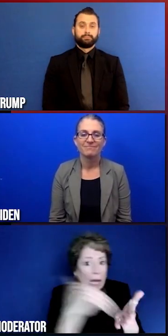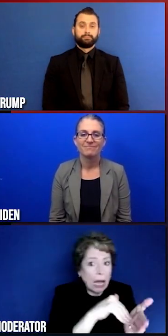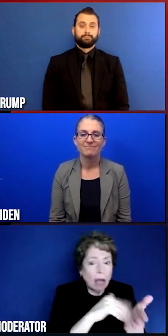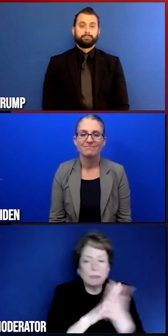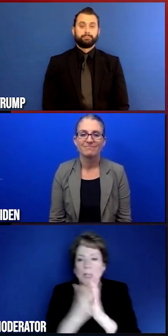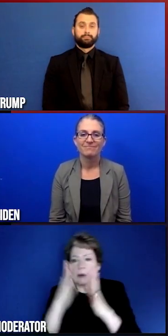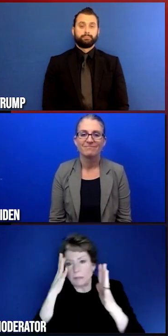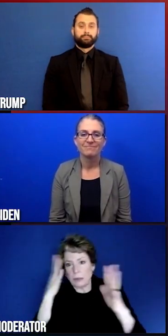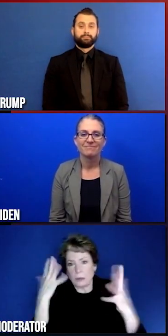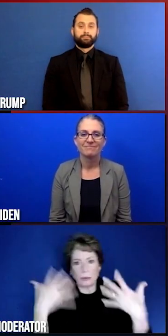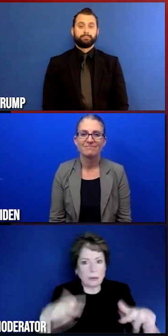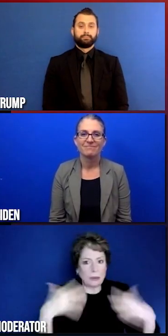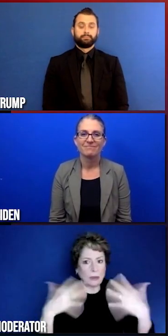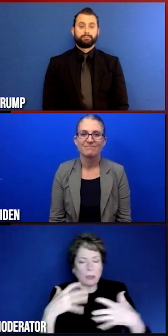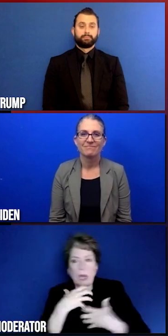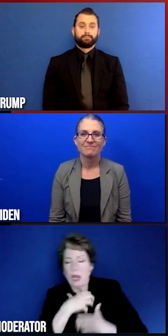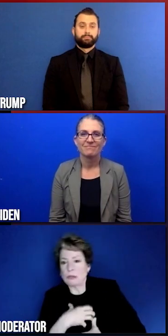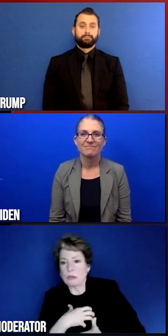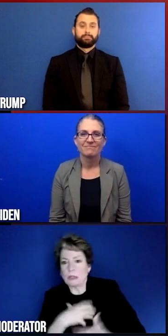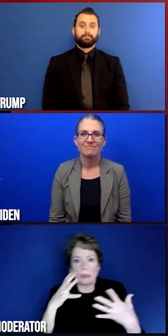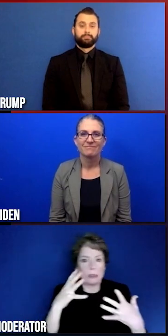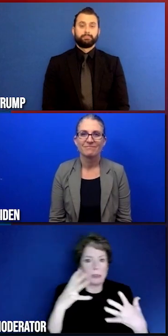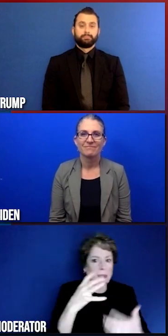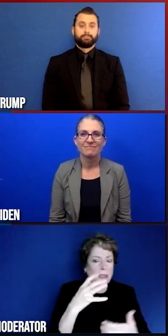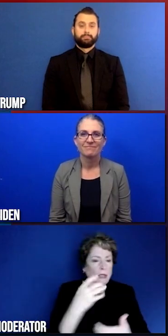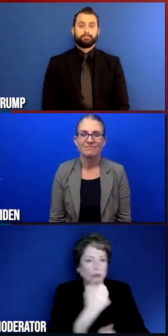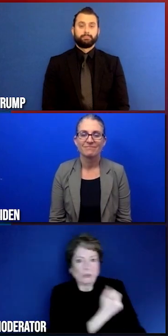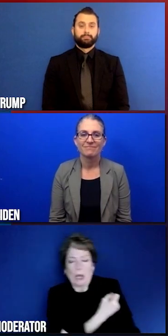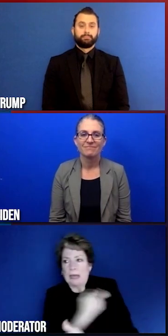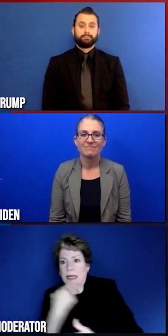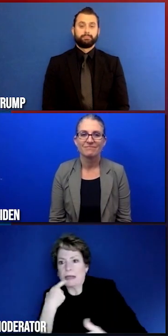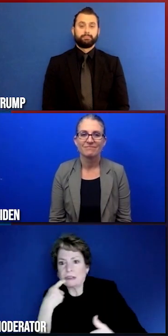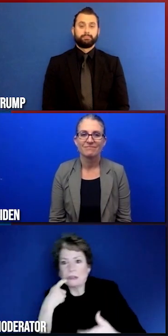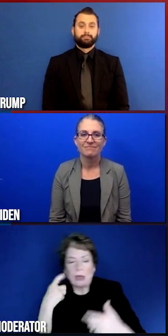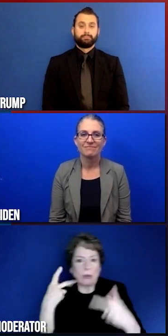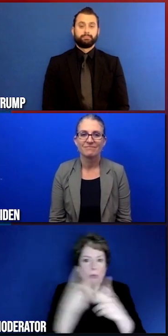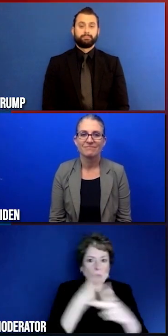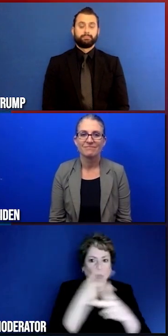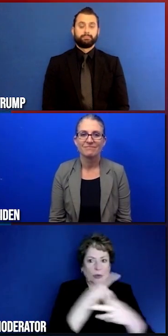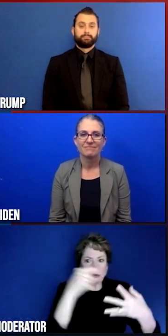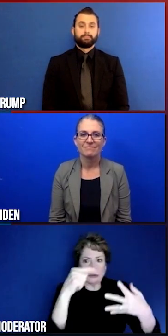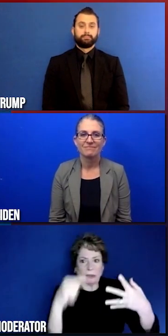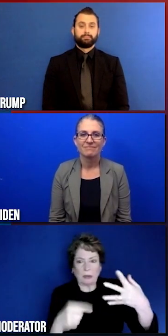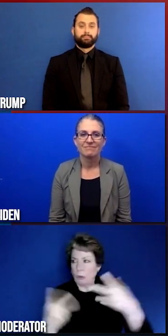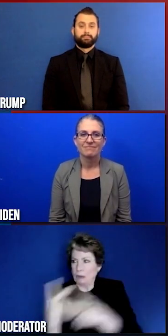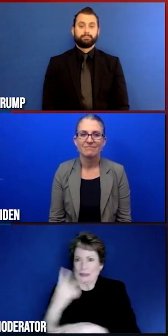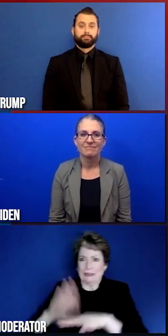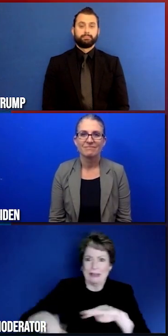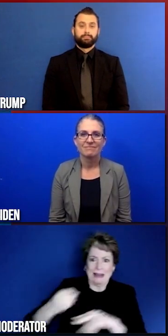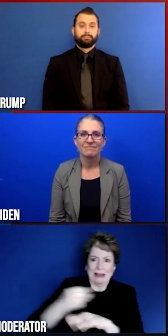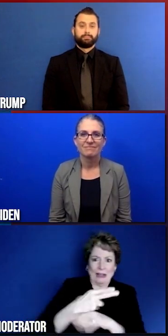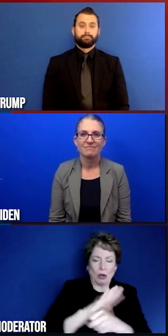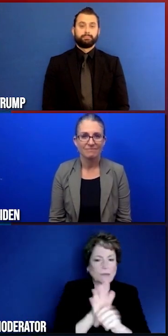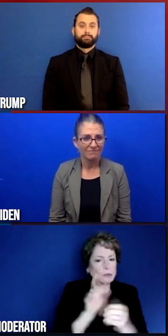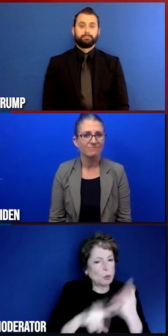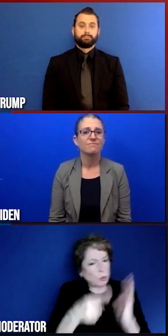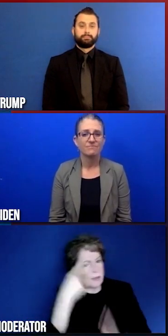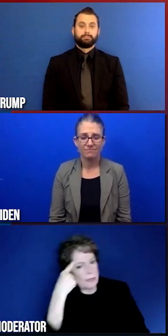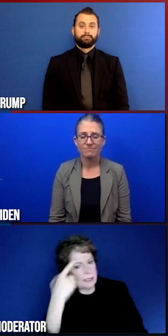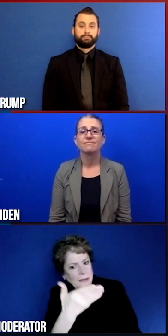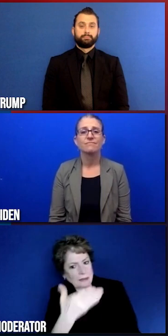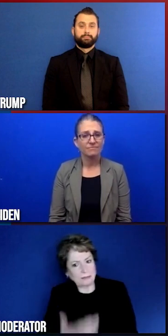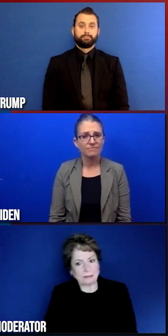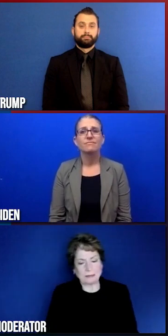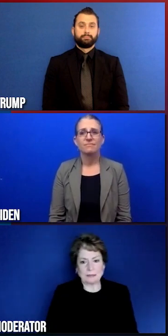the risk of exposure to the virus? What I would say is I'm going to shut down the virus, not the country. It's his ineptitude that caused